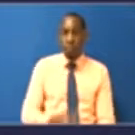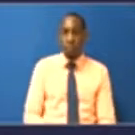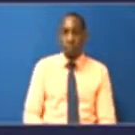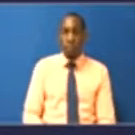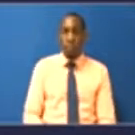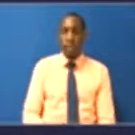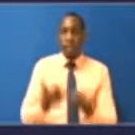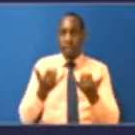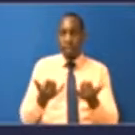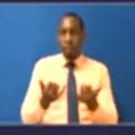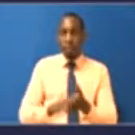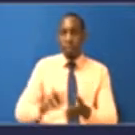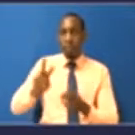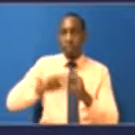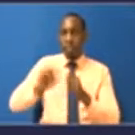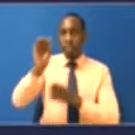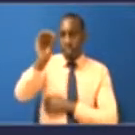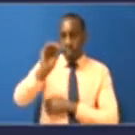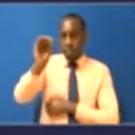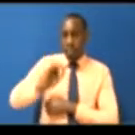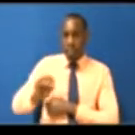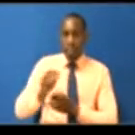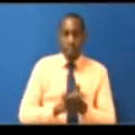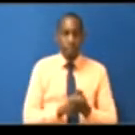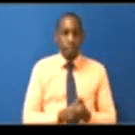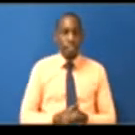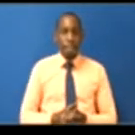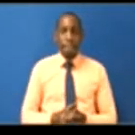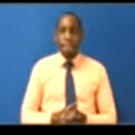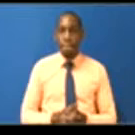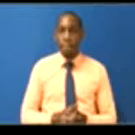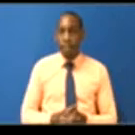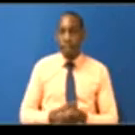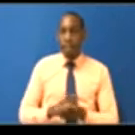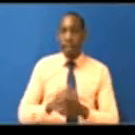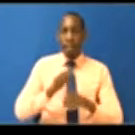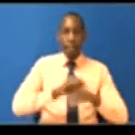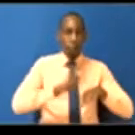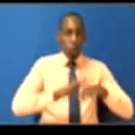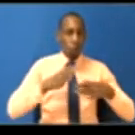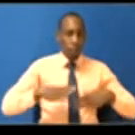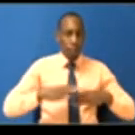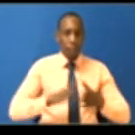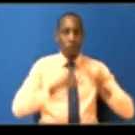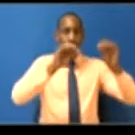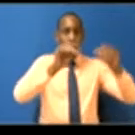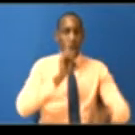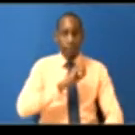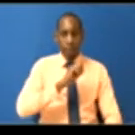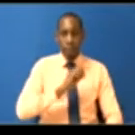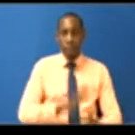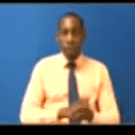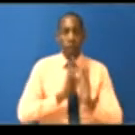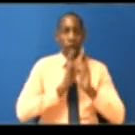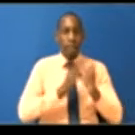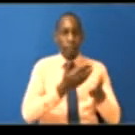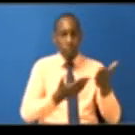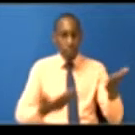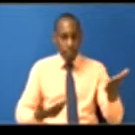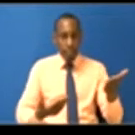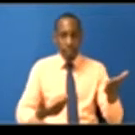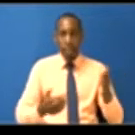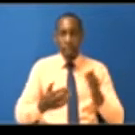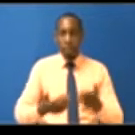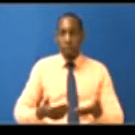dried hence the twenty-six percent performance that is what happens when you have good people who are qualified who have a track record who